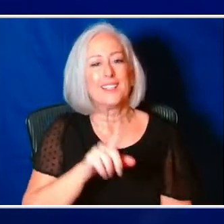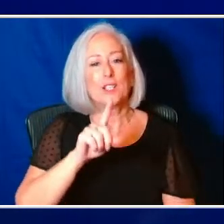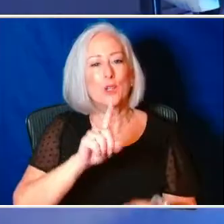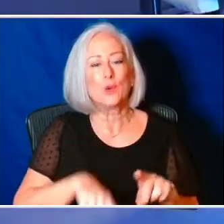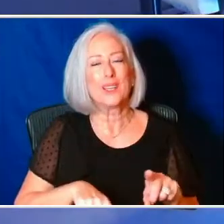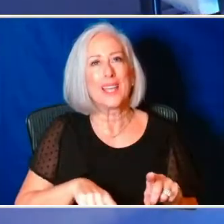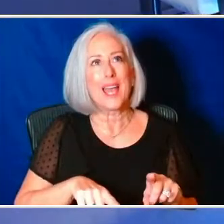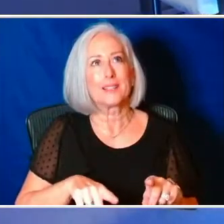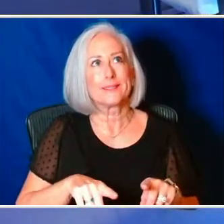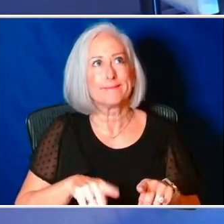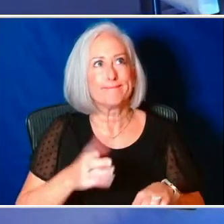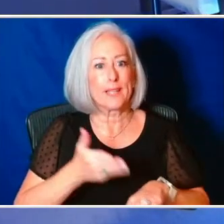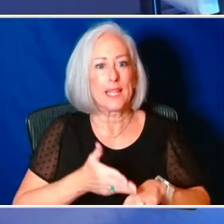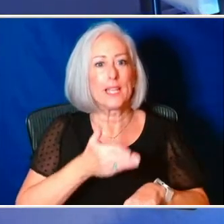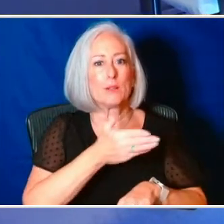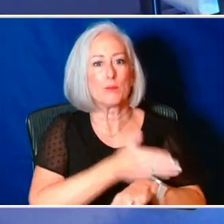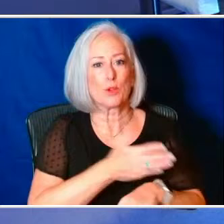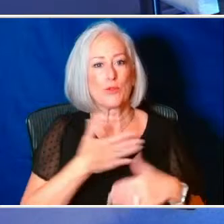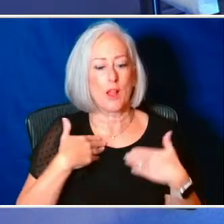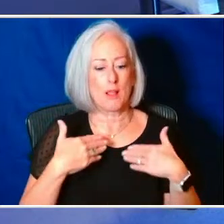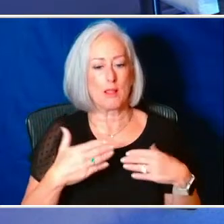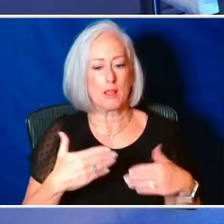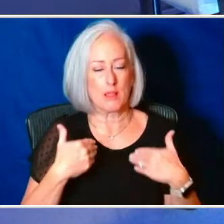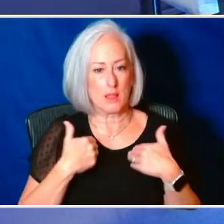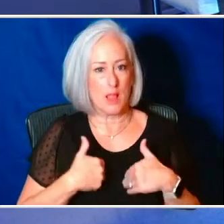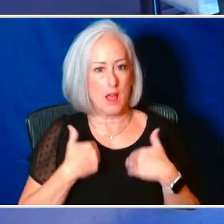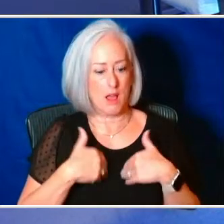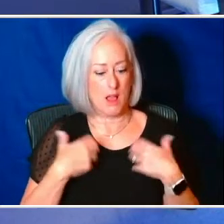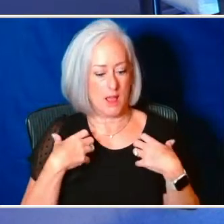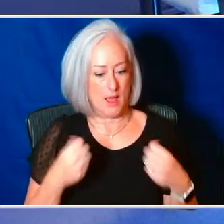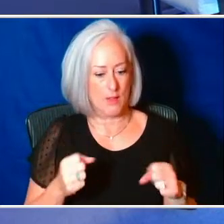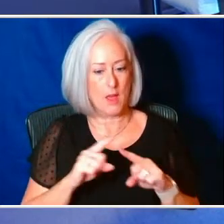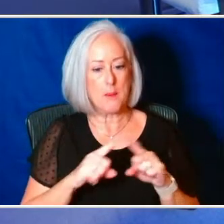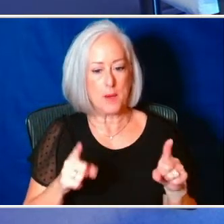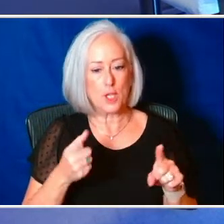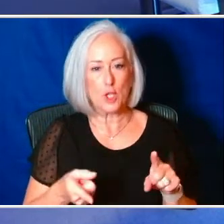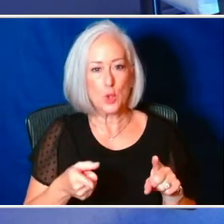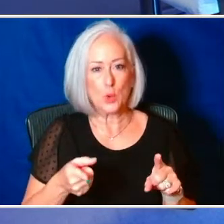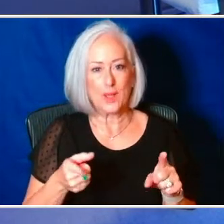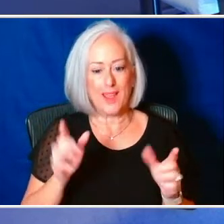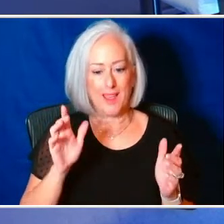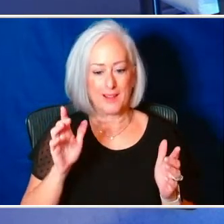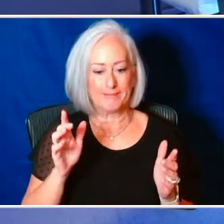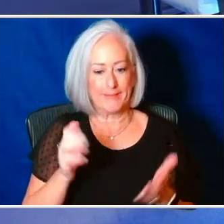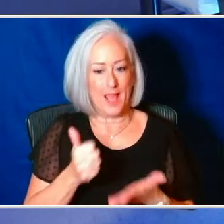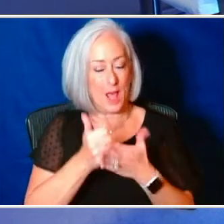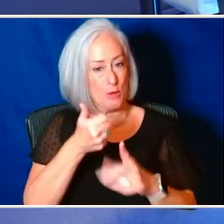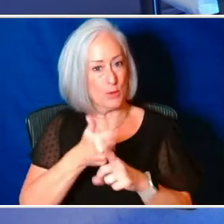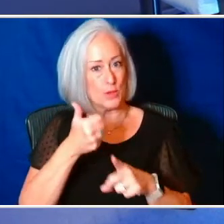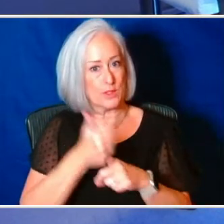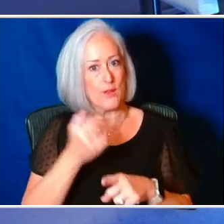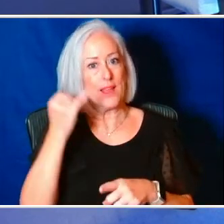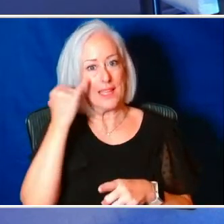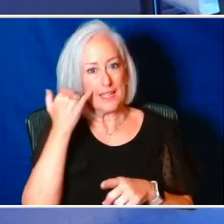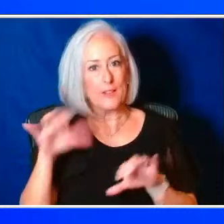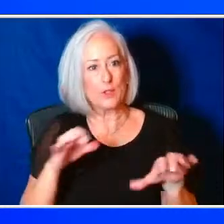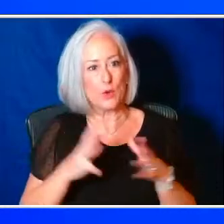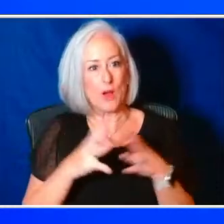can compensate for it if you really work at exercising and putting yourself in good cardiorespiratory shape. 100%